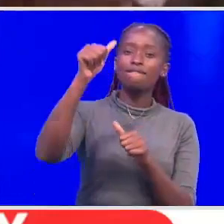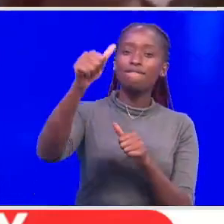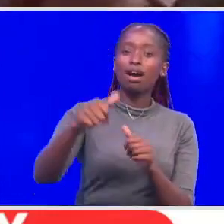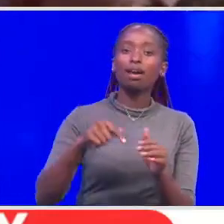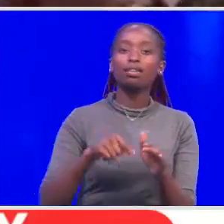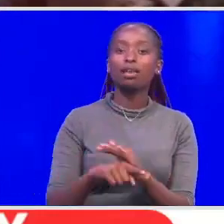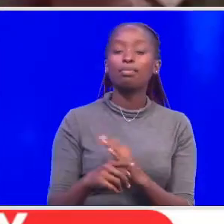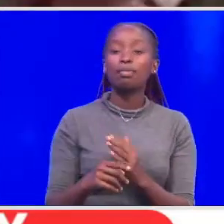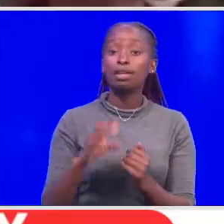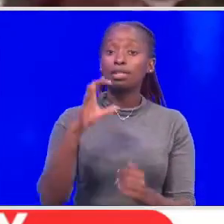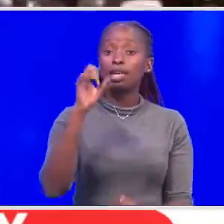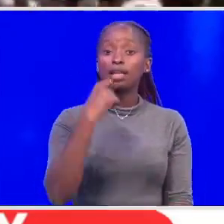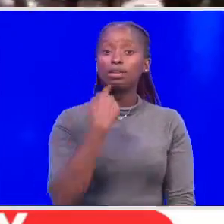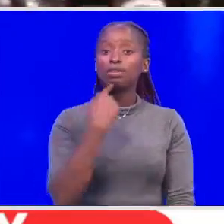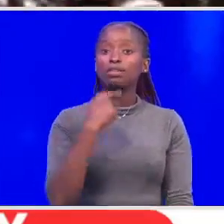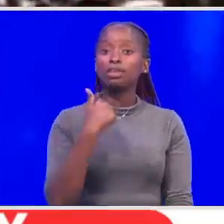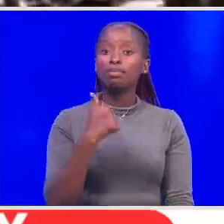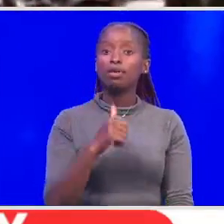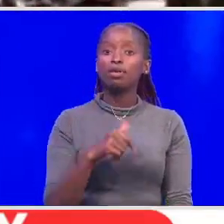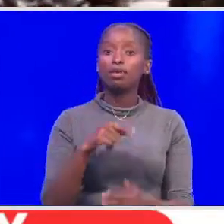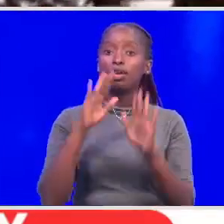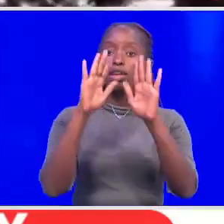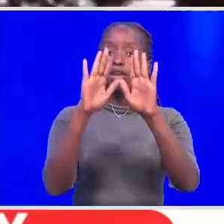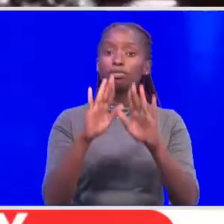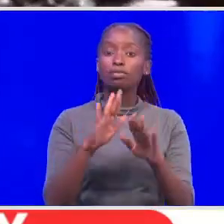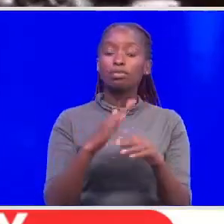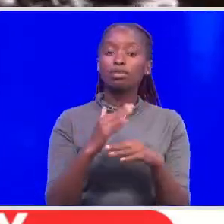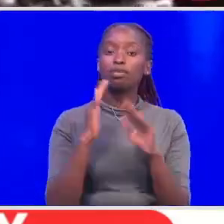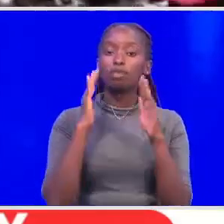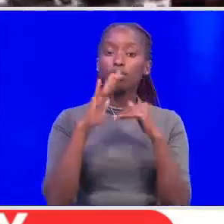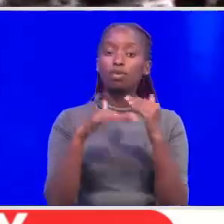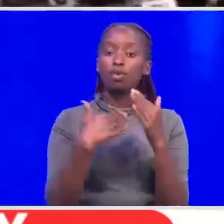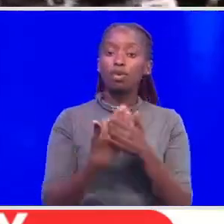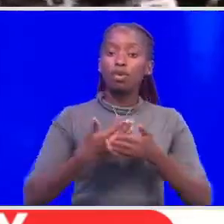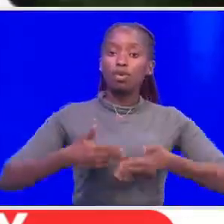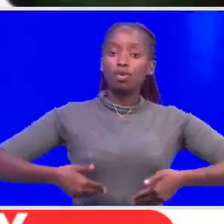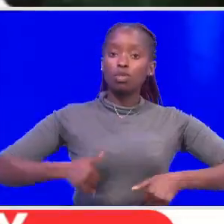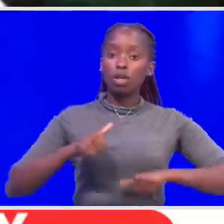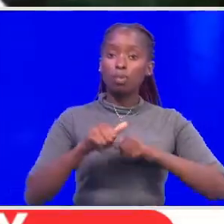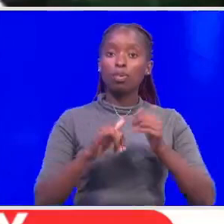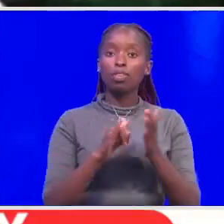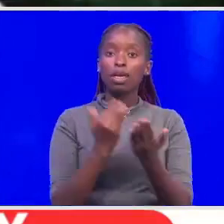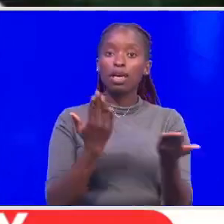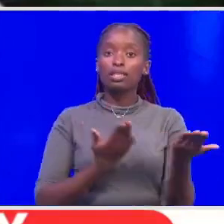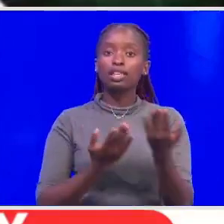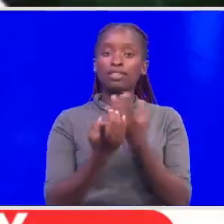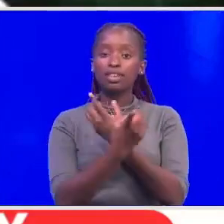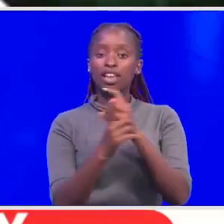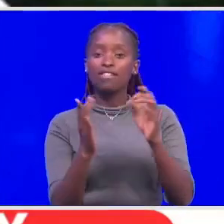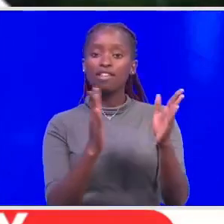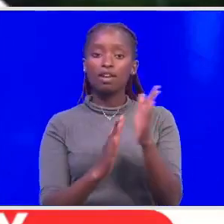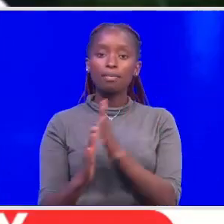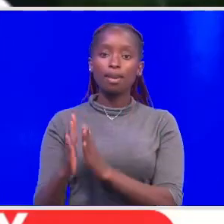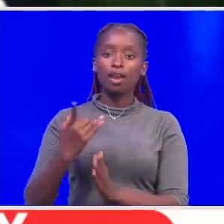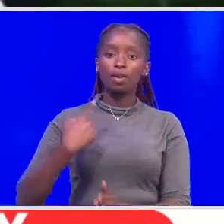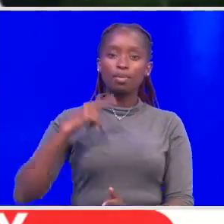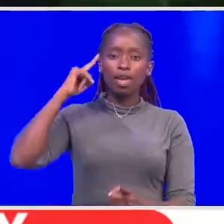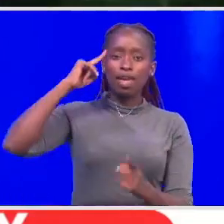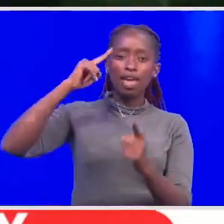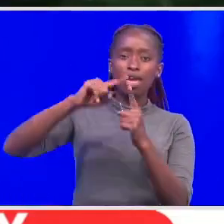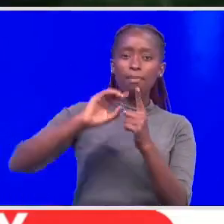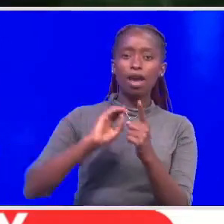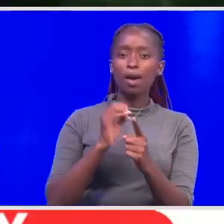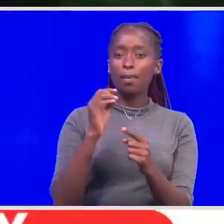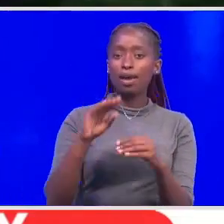the importance of putting the youth at the heart of the government's service delivery plan. Lengo letu tulenge wale